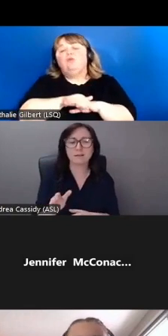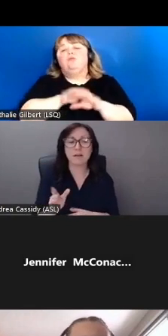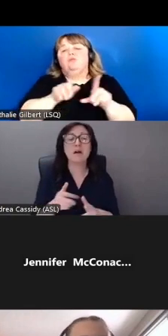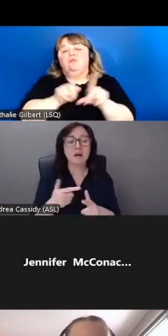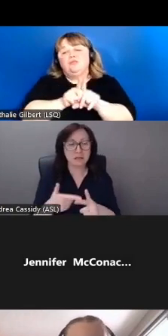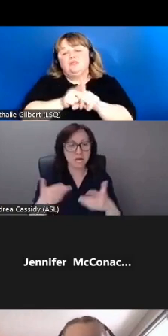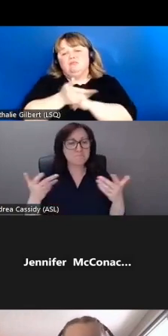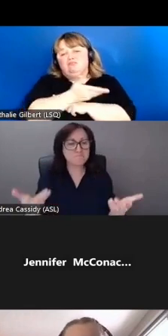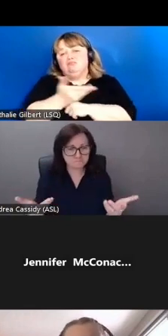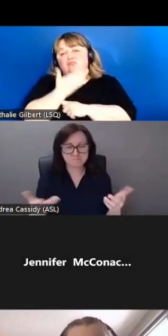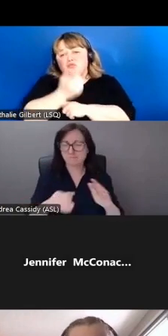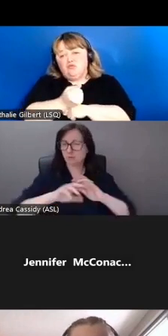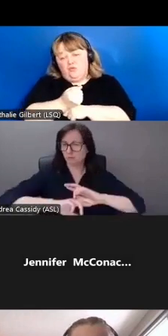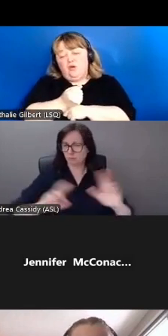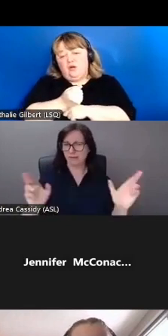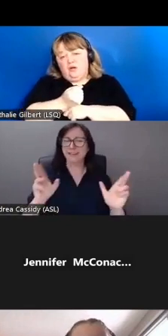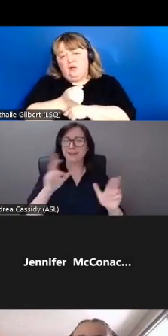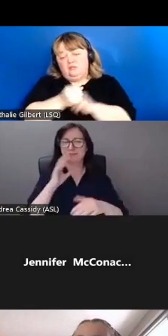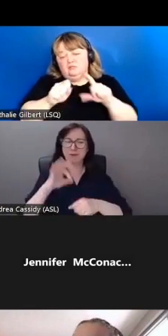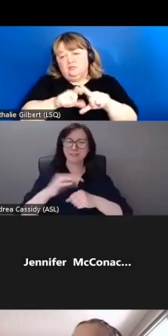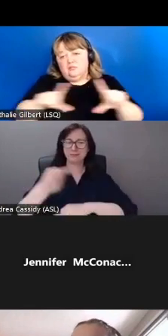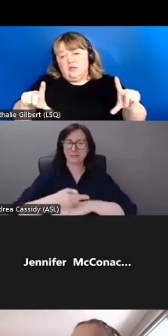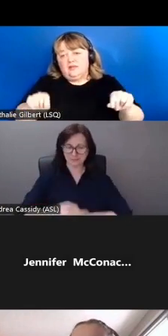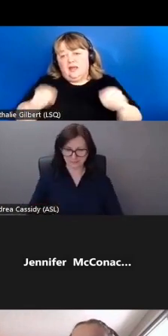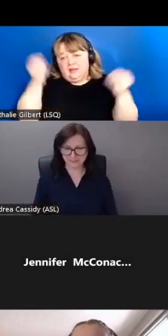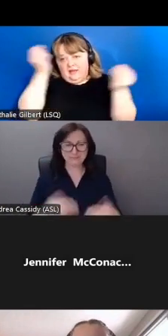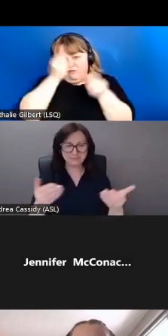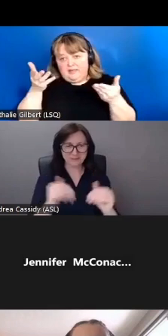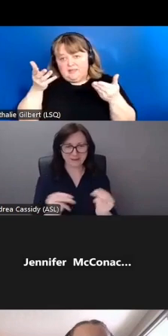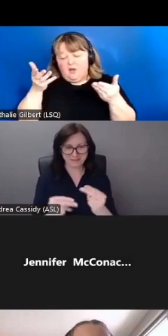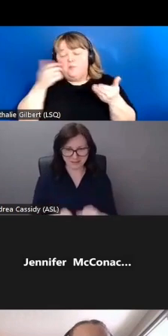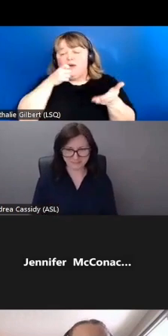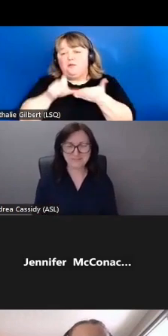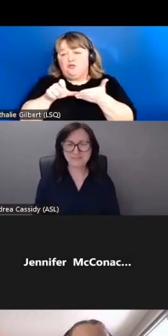have everything you need to vote. Next slide, please.